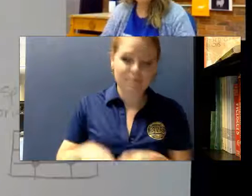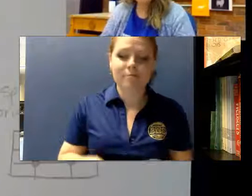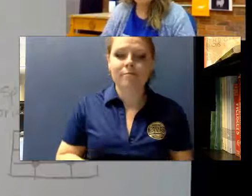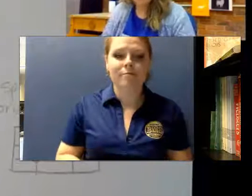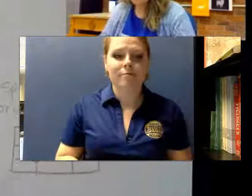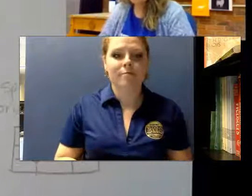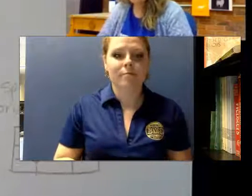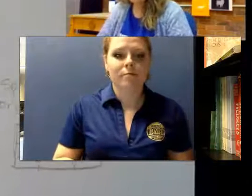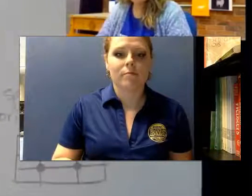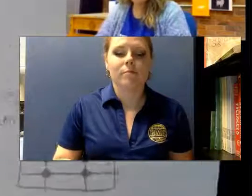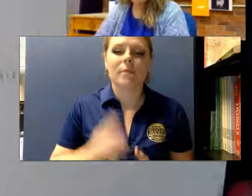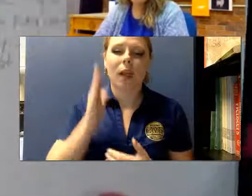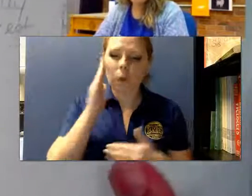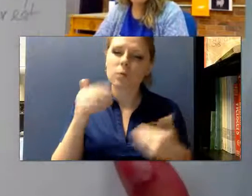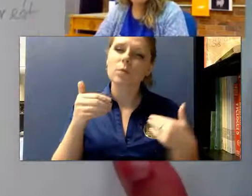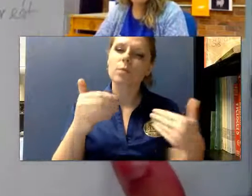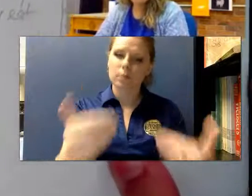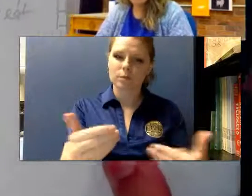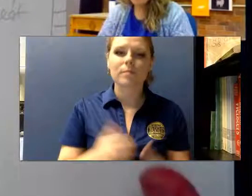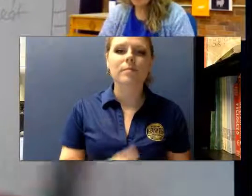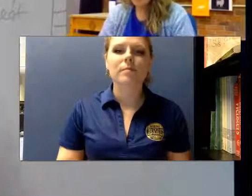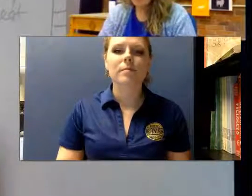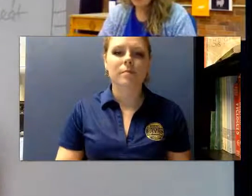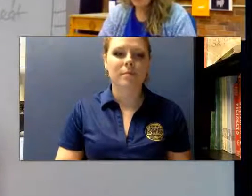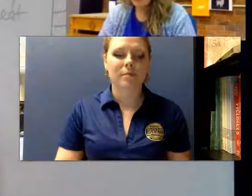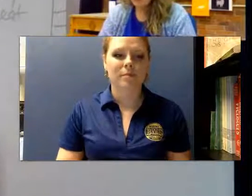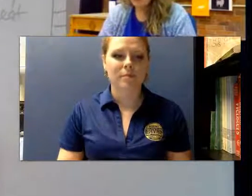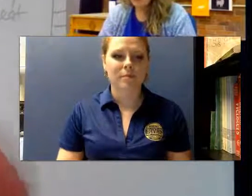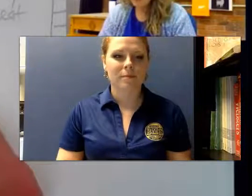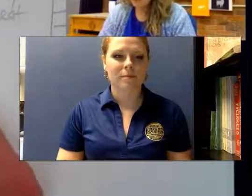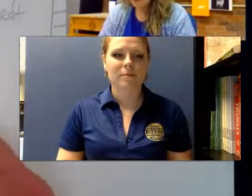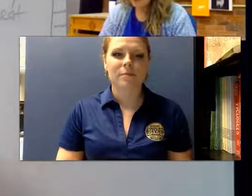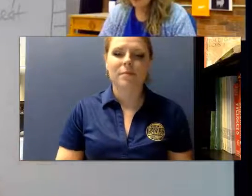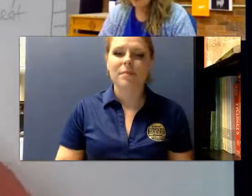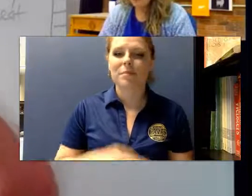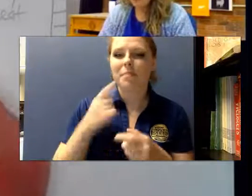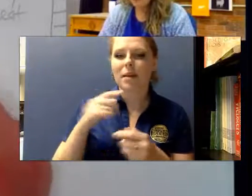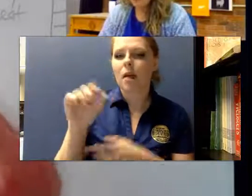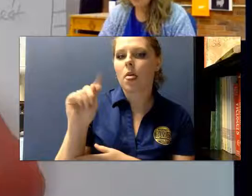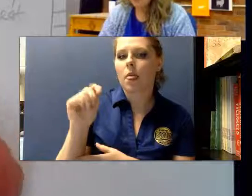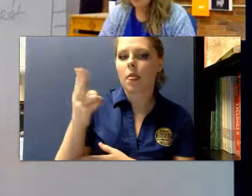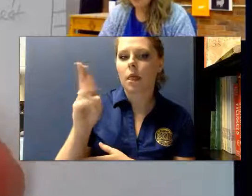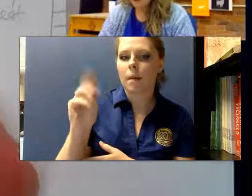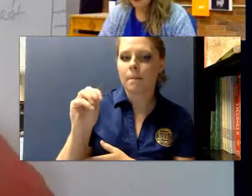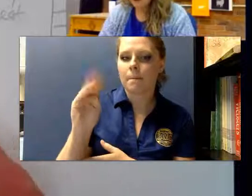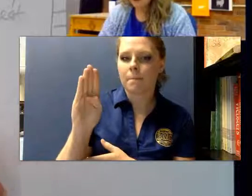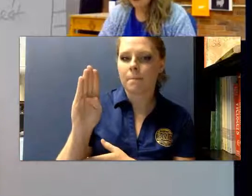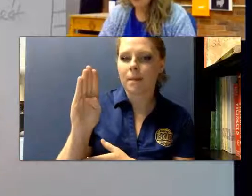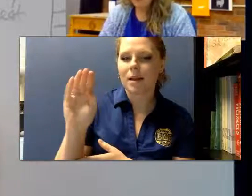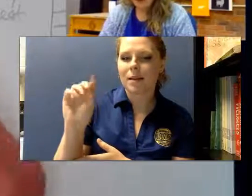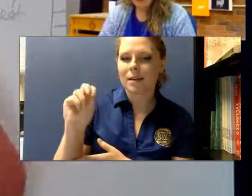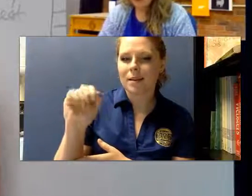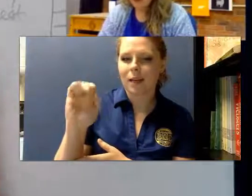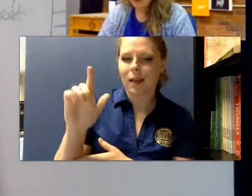for a reference, and then I'm just going to go ahead and make a little thumbnail sketches